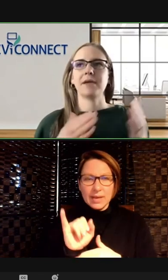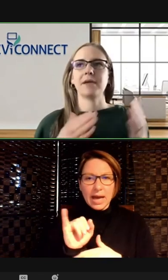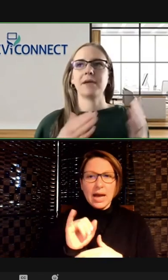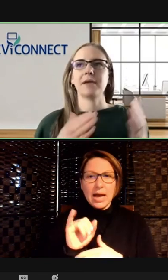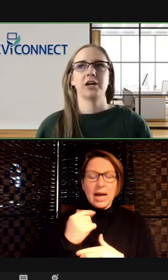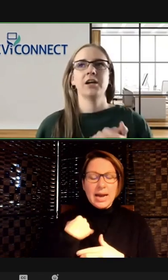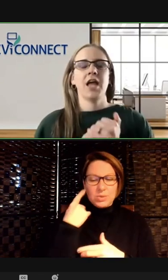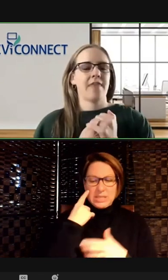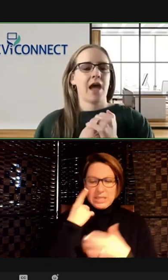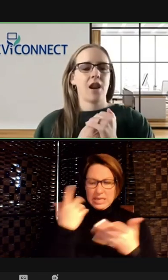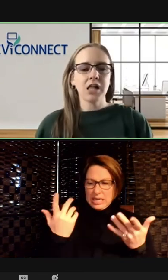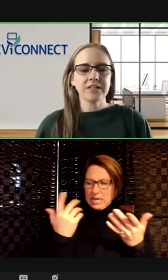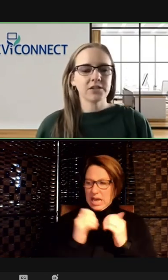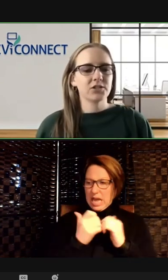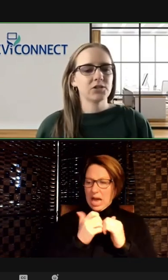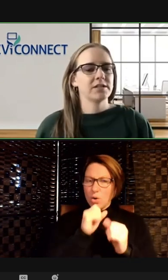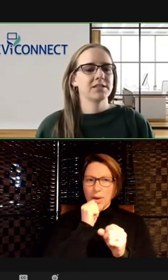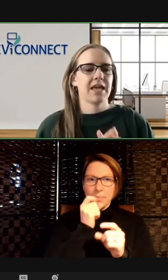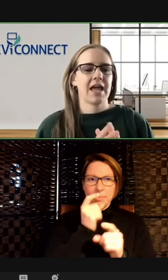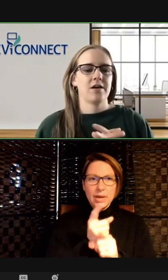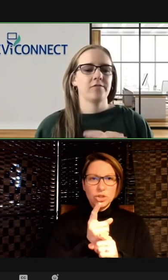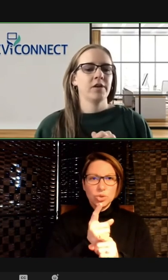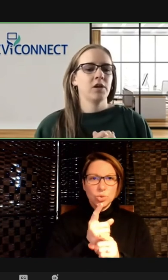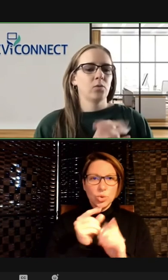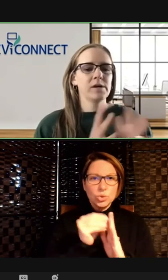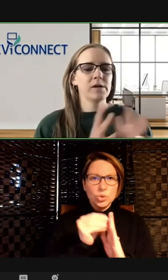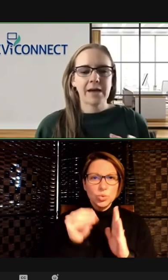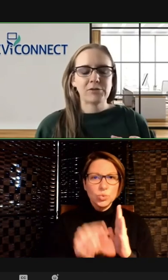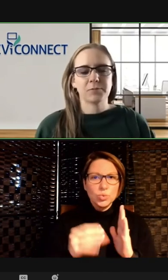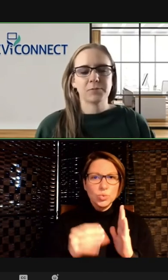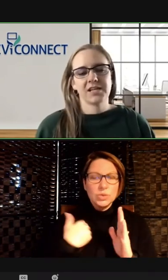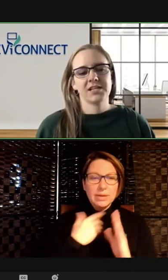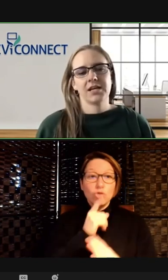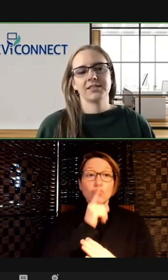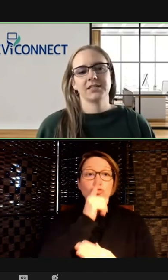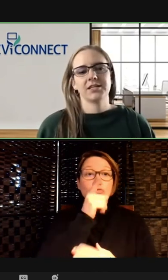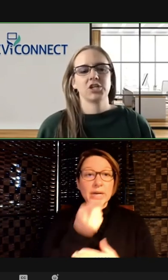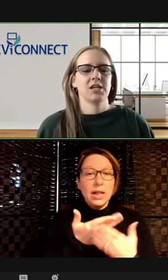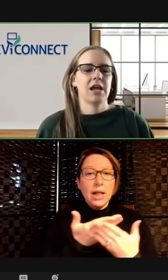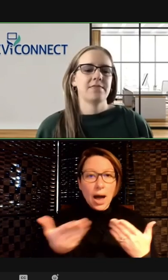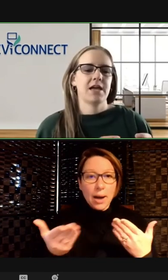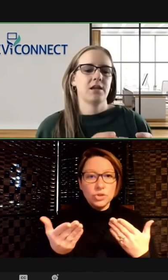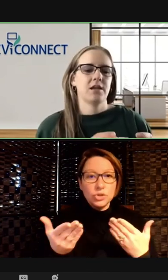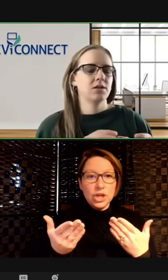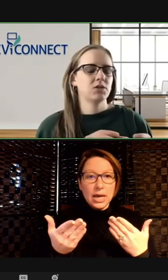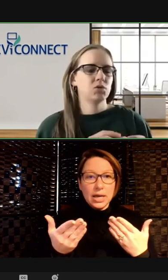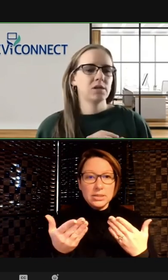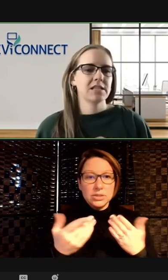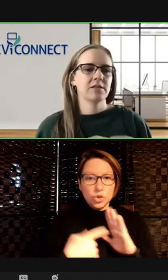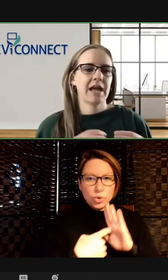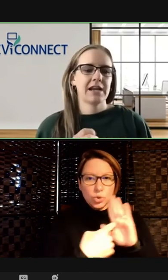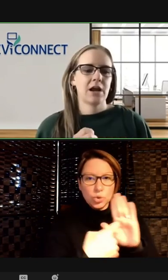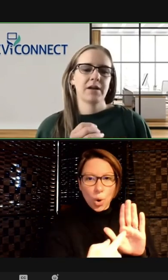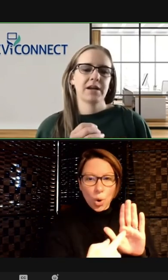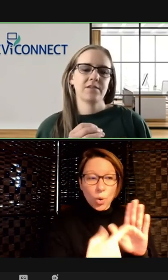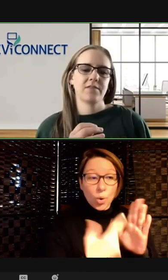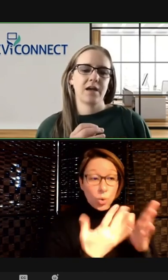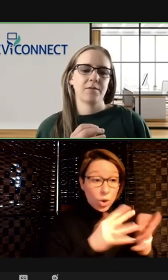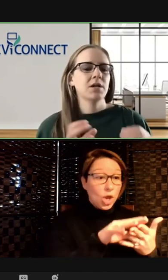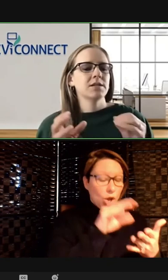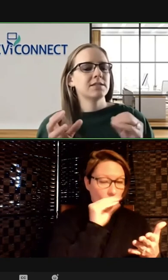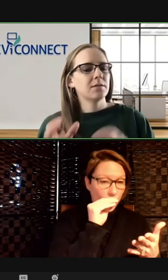how do I make sure that all of our students have real objects presented in isolation? And then as soon as they learn that, now